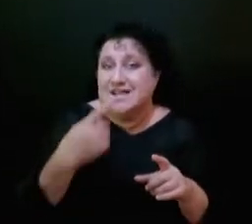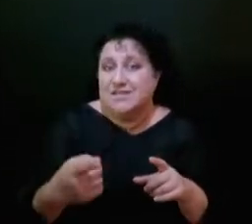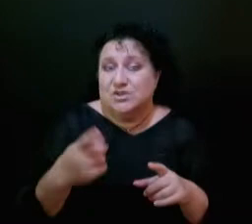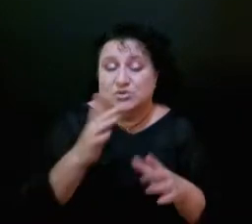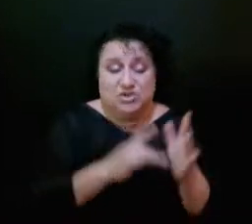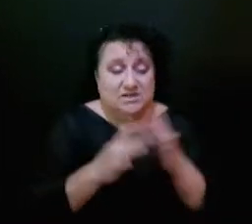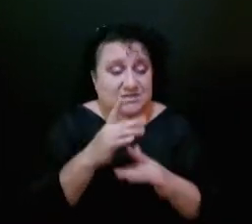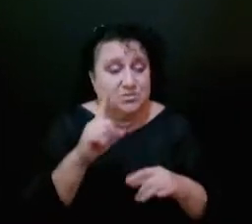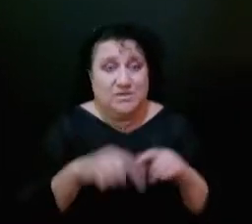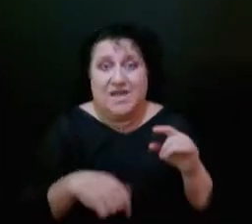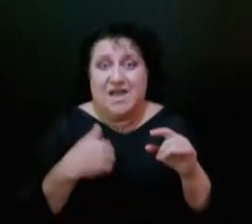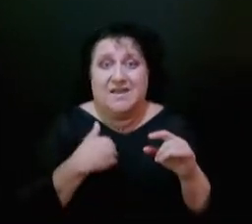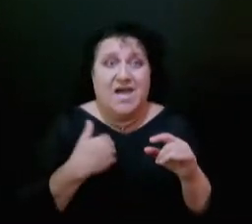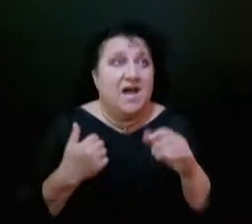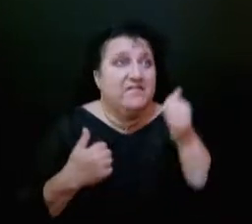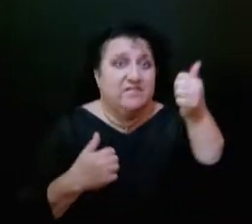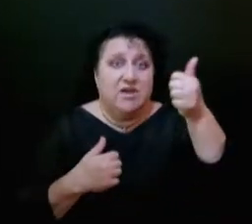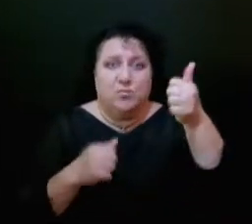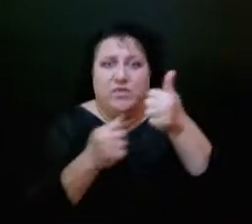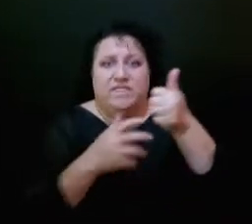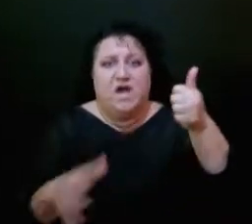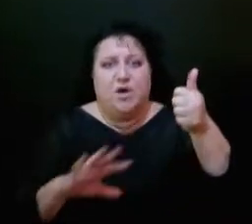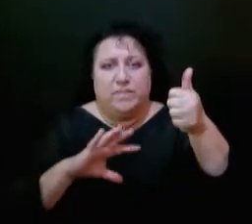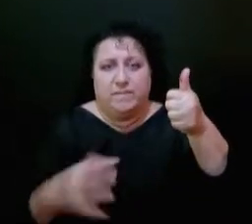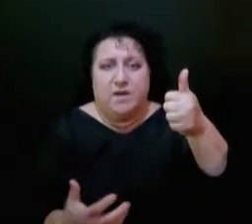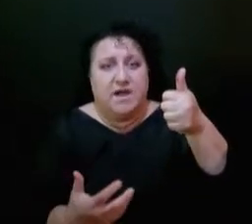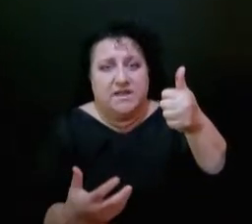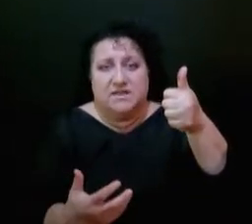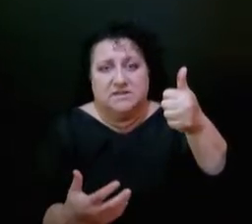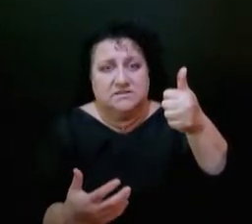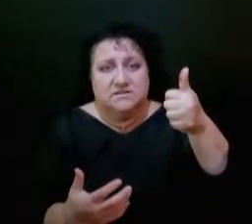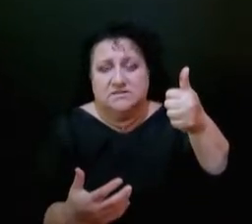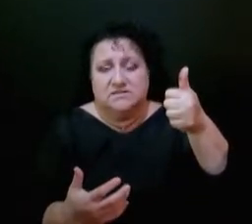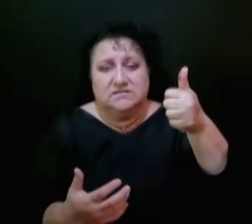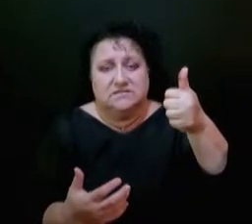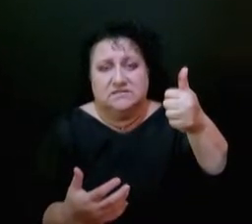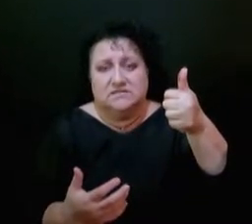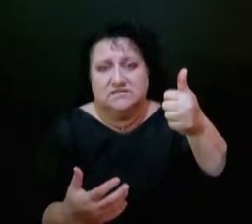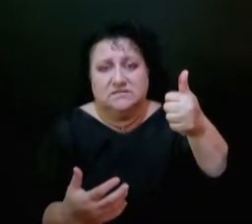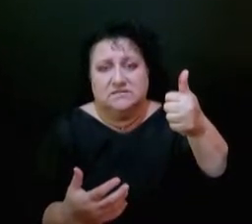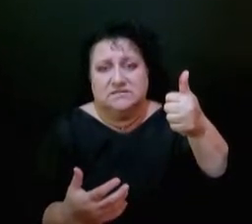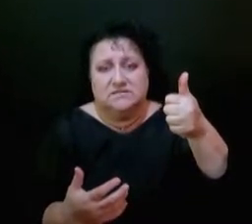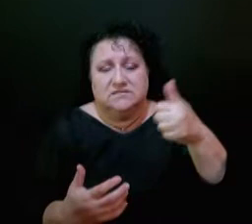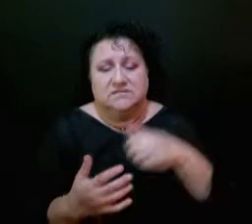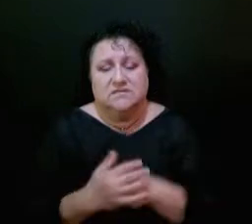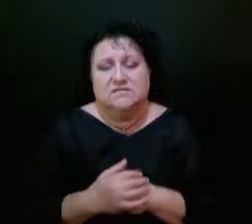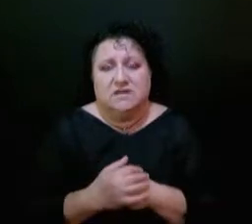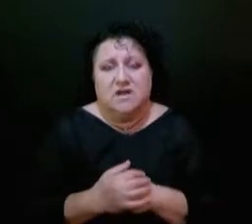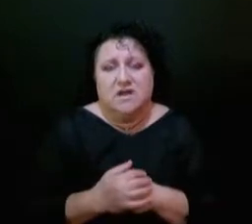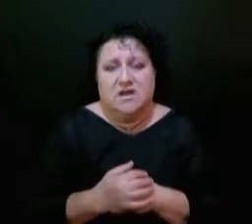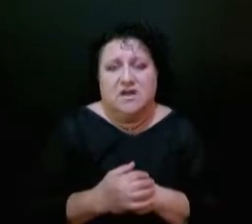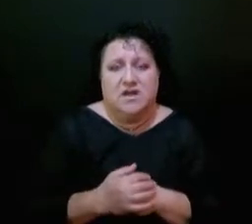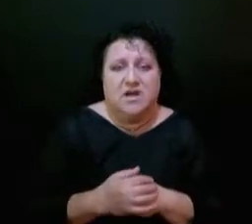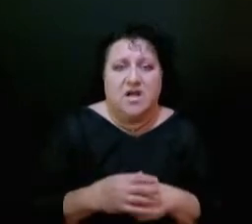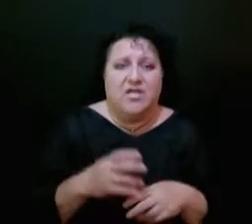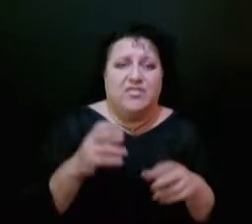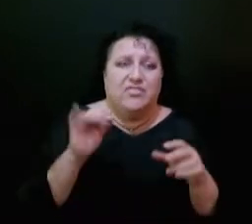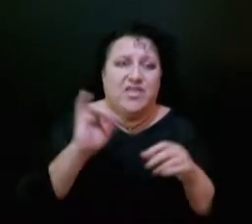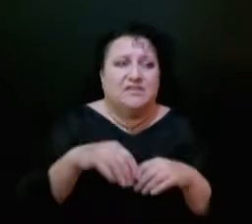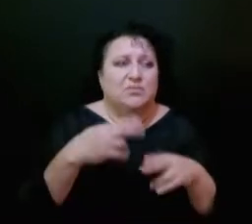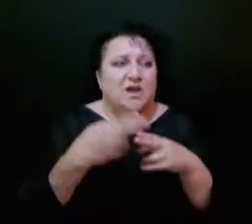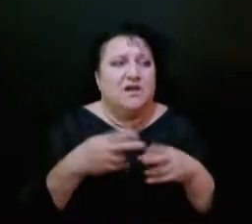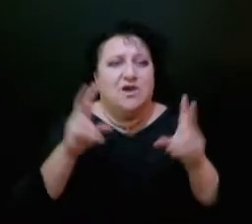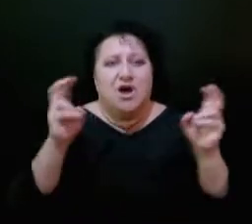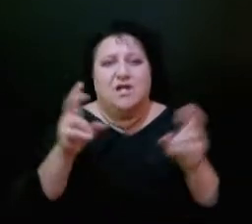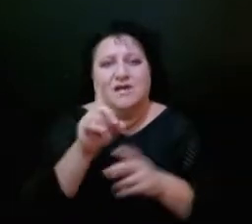body. You can't have it. You can't have it. That's what I call a decapitated faith. You